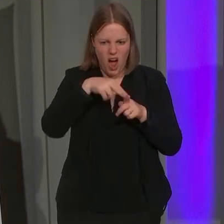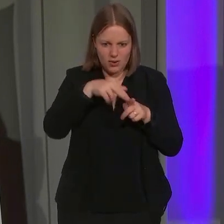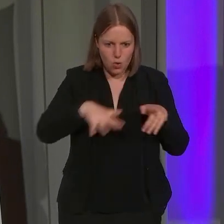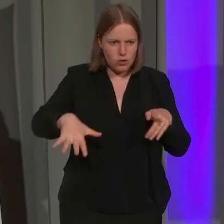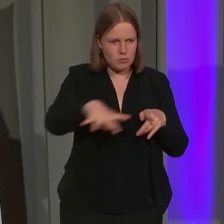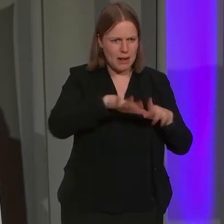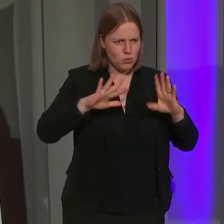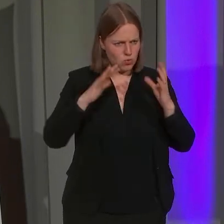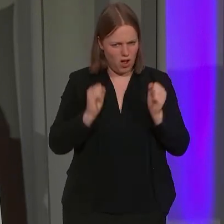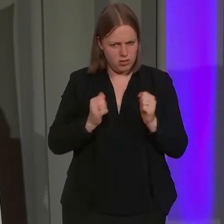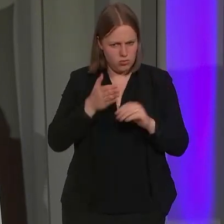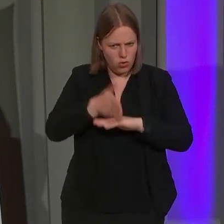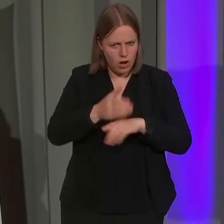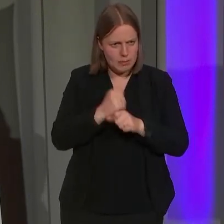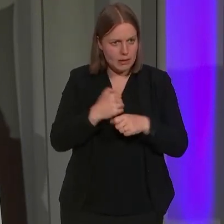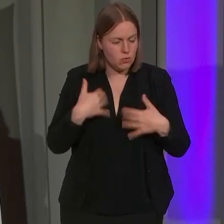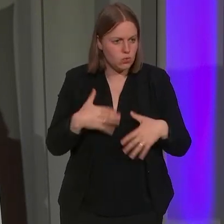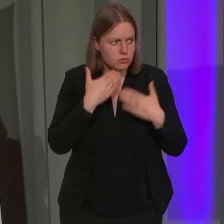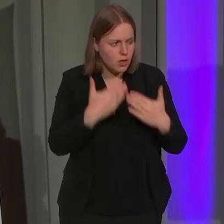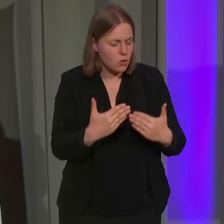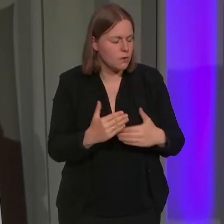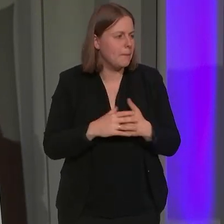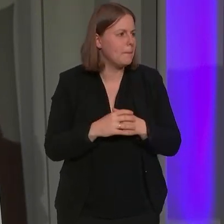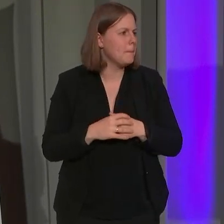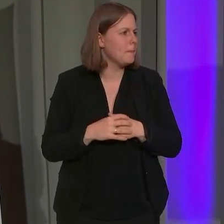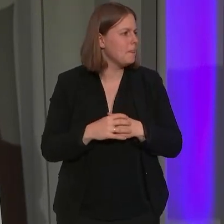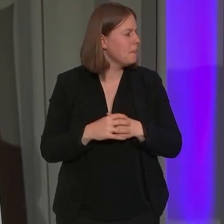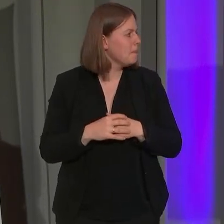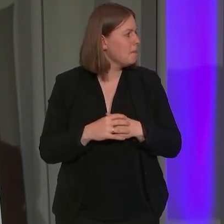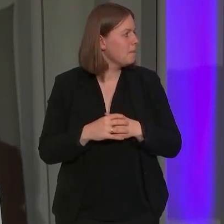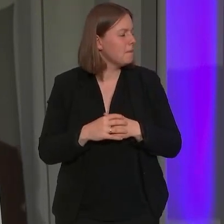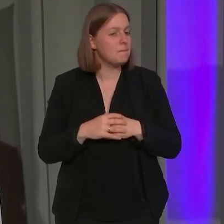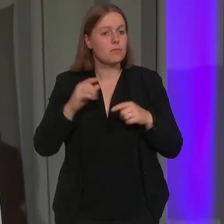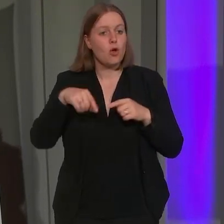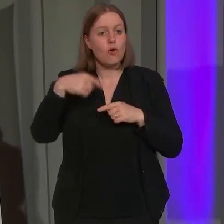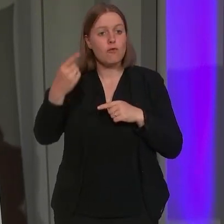presentation about the challenges in making archaeological sites accessible.